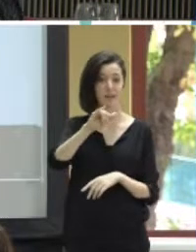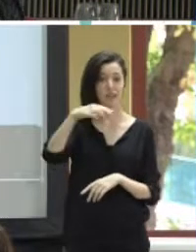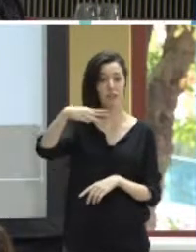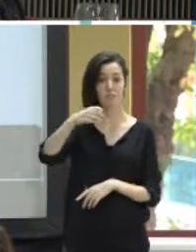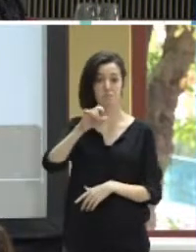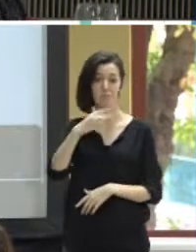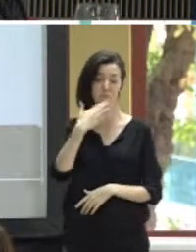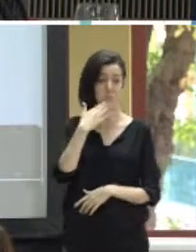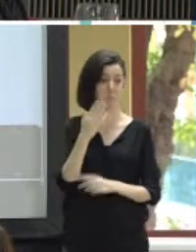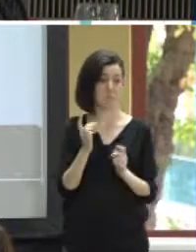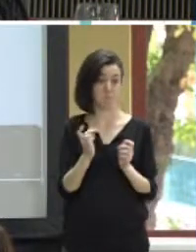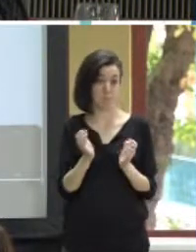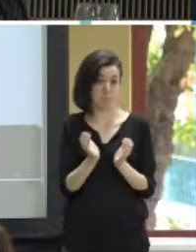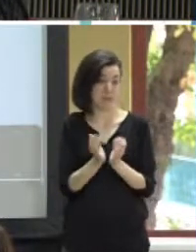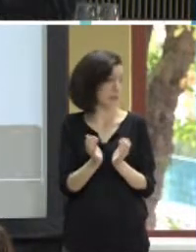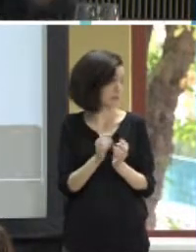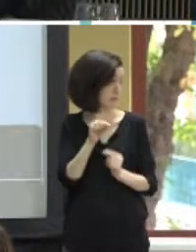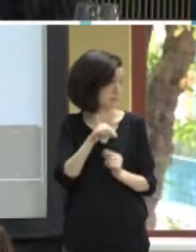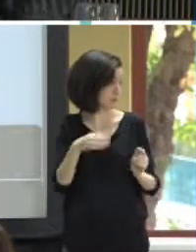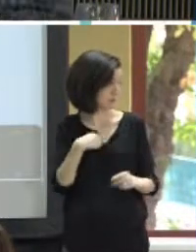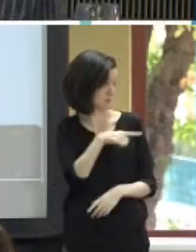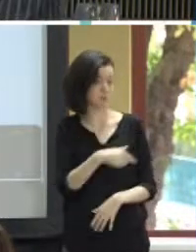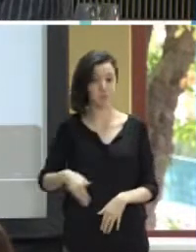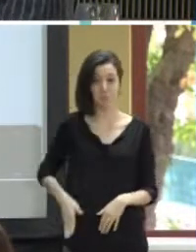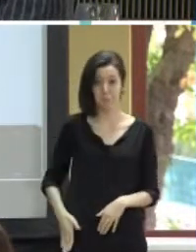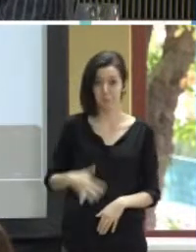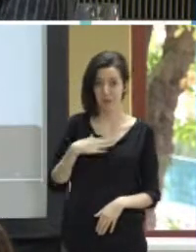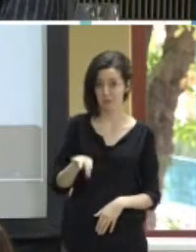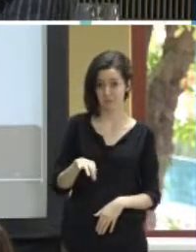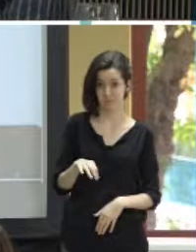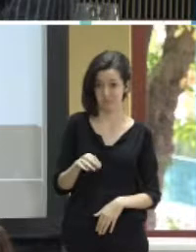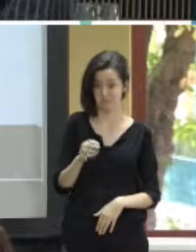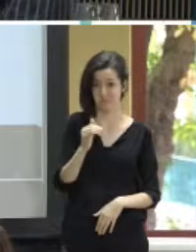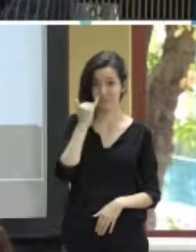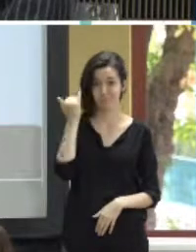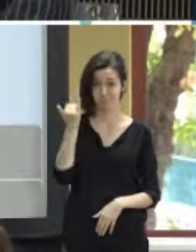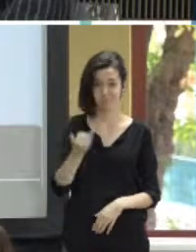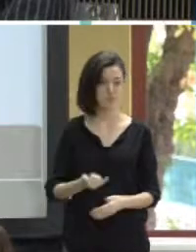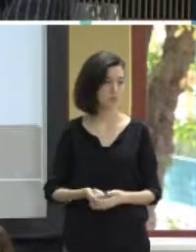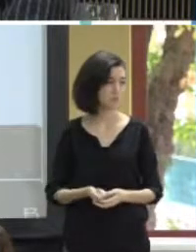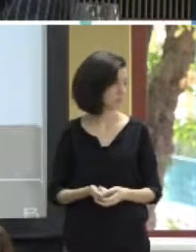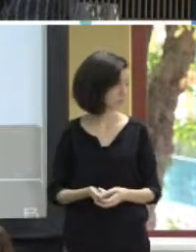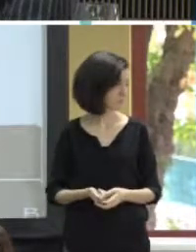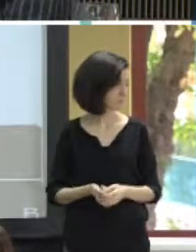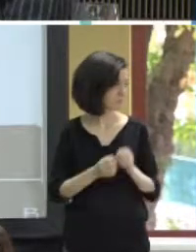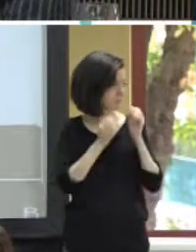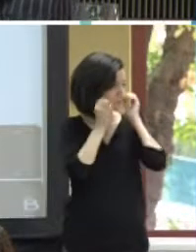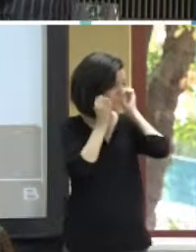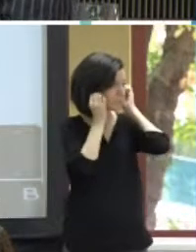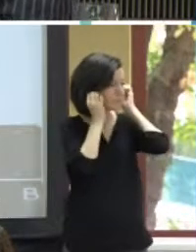It's like that size, so that's really super small. But it shows also the problem. I mean, of course, not